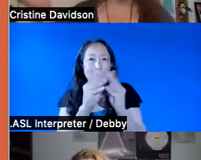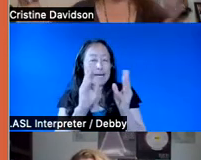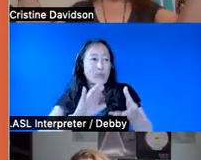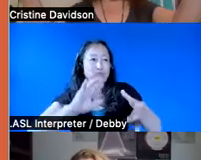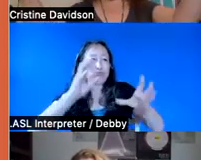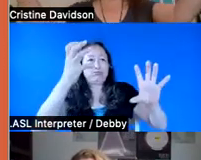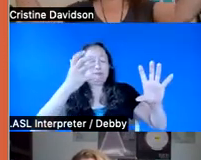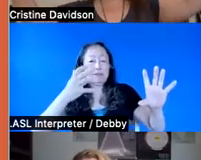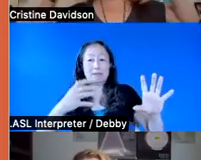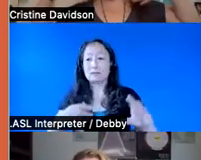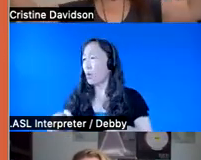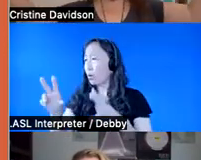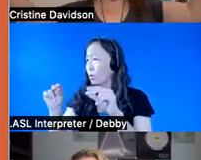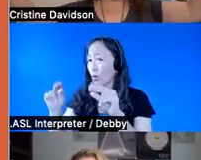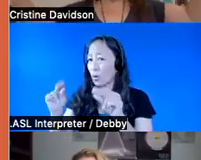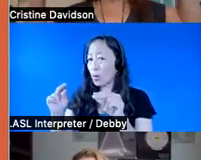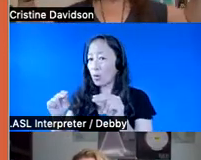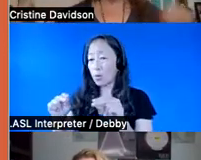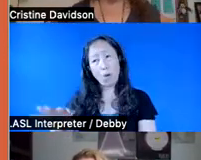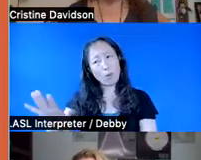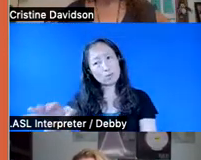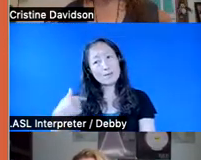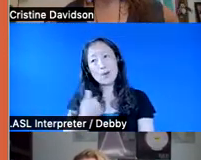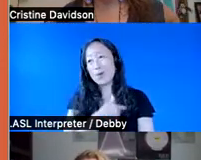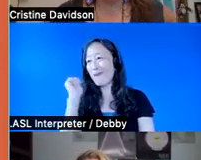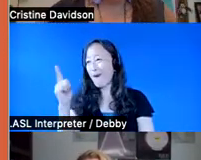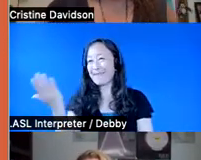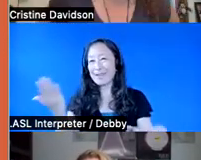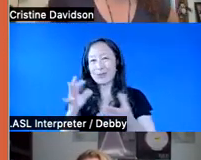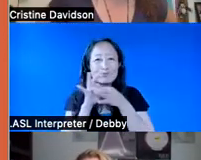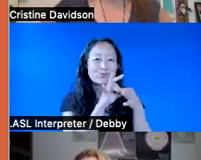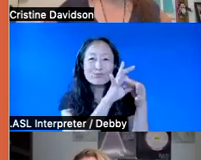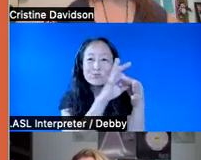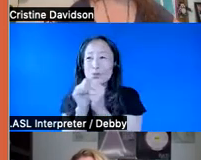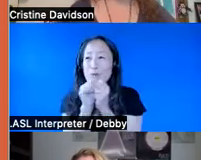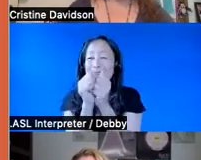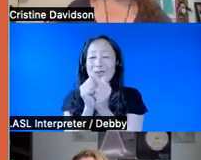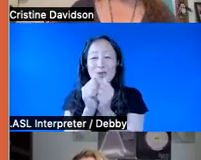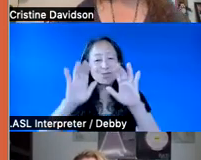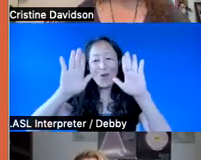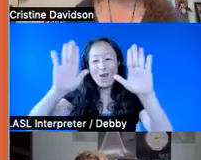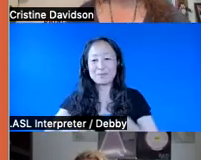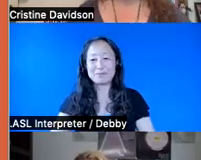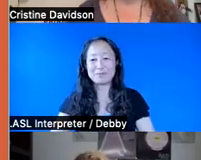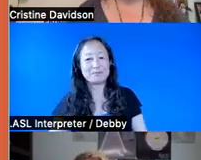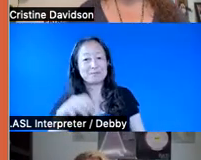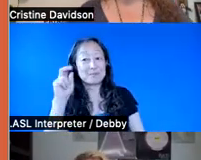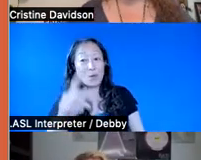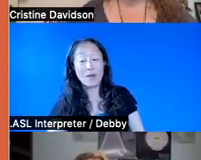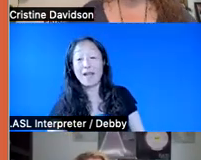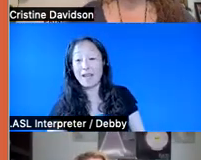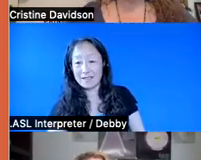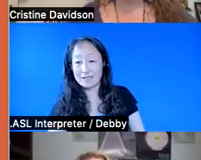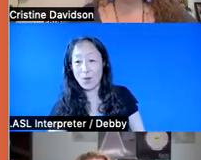no, hey man, we're in this together. It's awesome. All right. So she's on, and